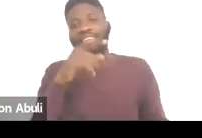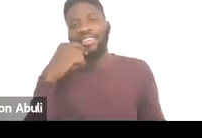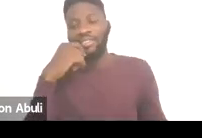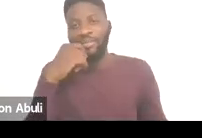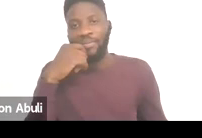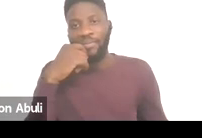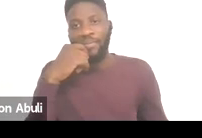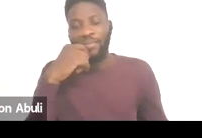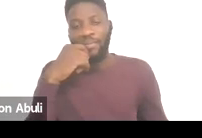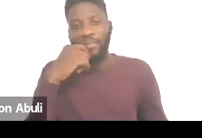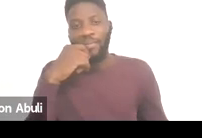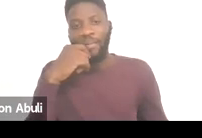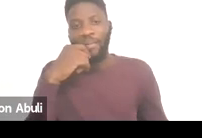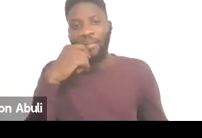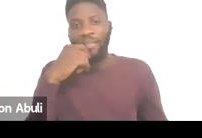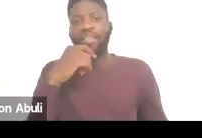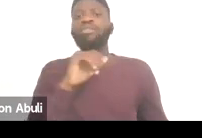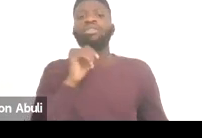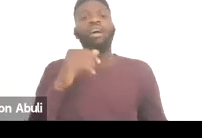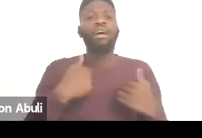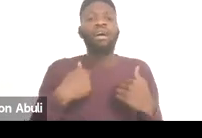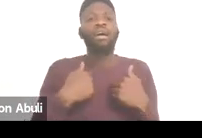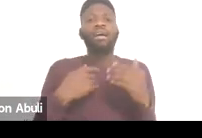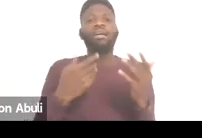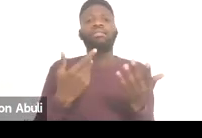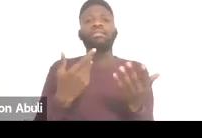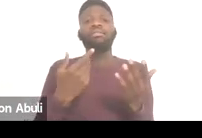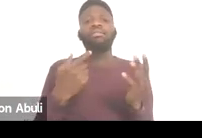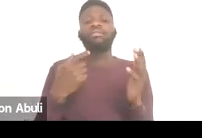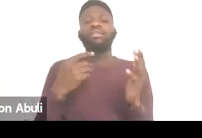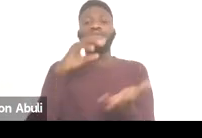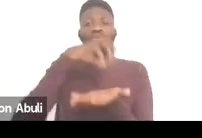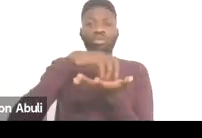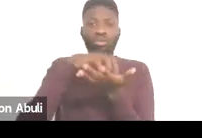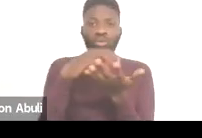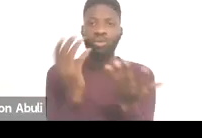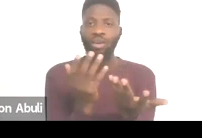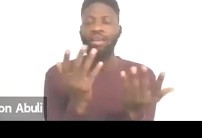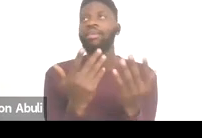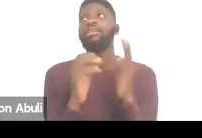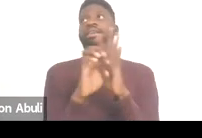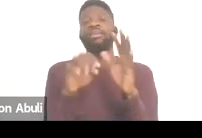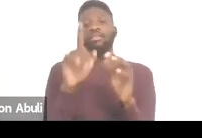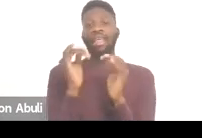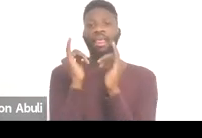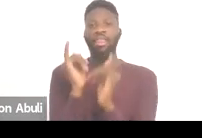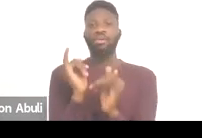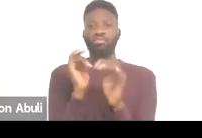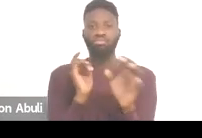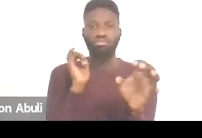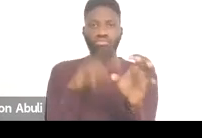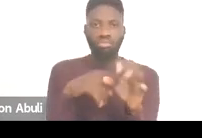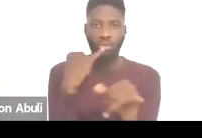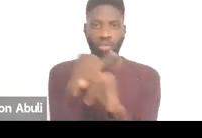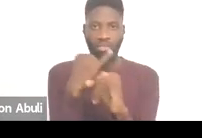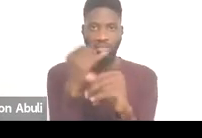Don't have situations where you, for example, you're the new person at your